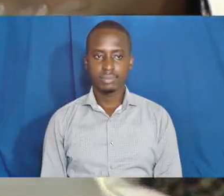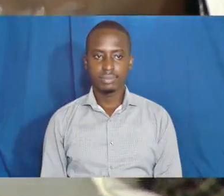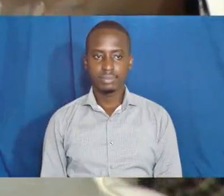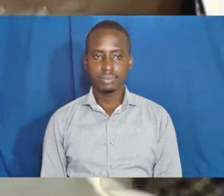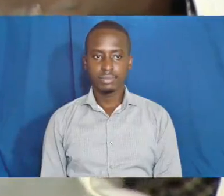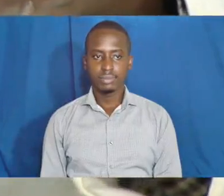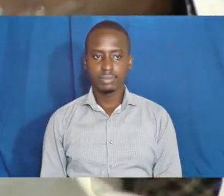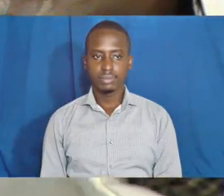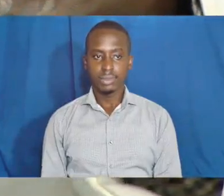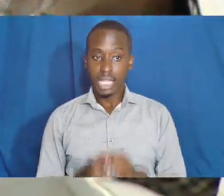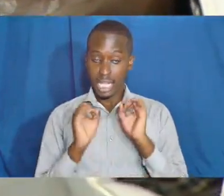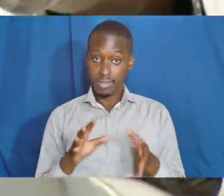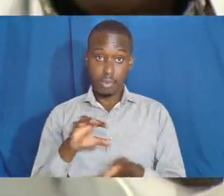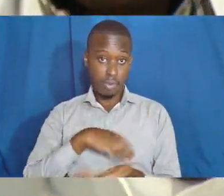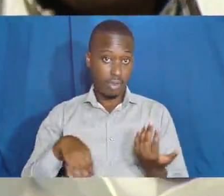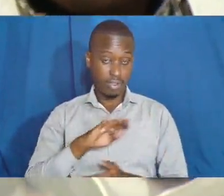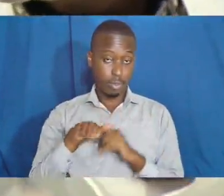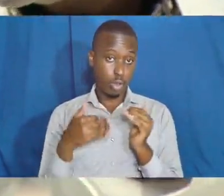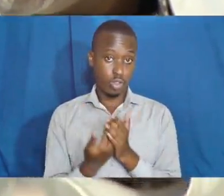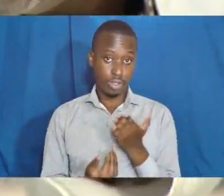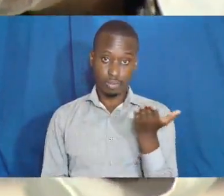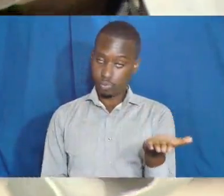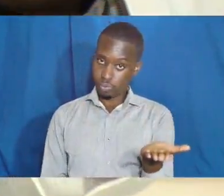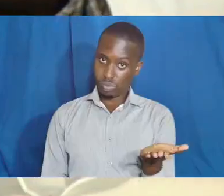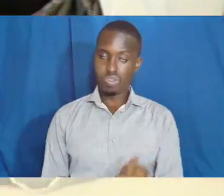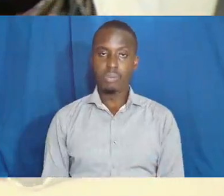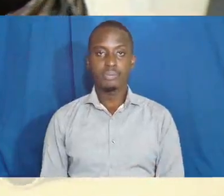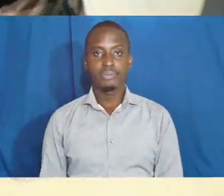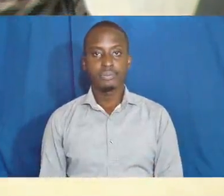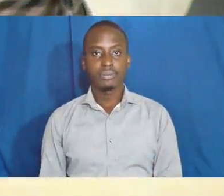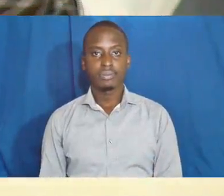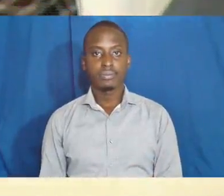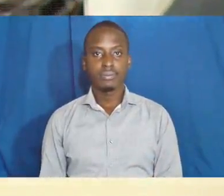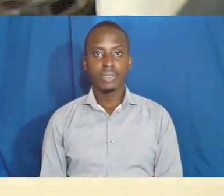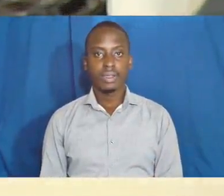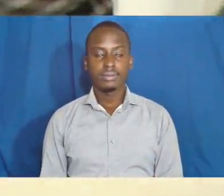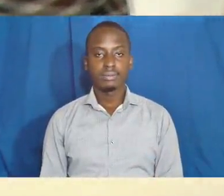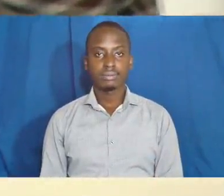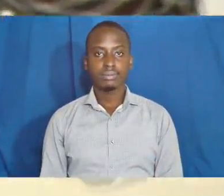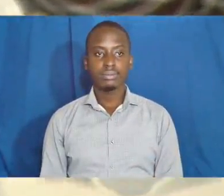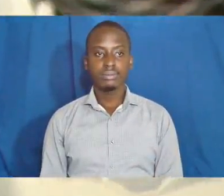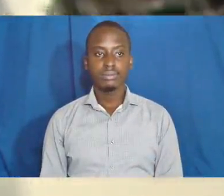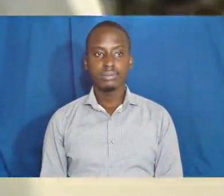So when you dissolve this substance,